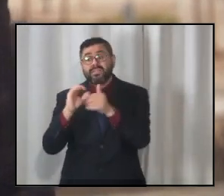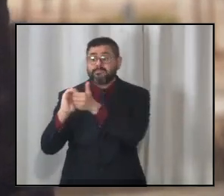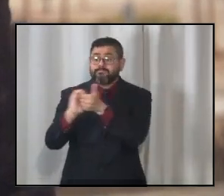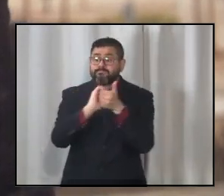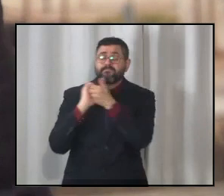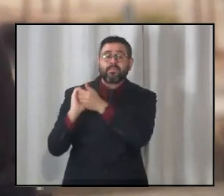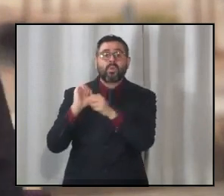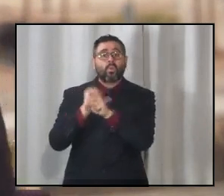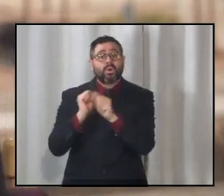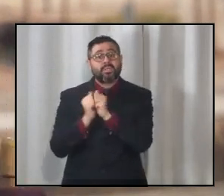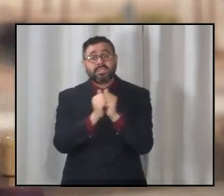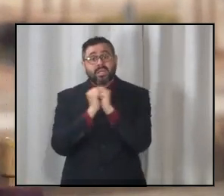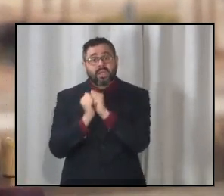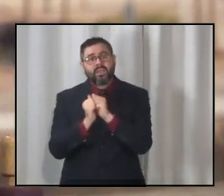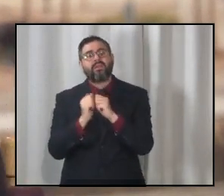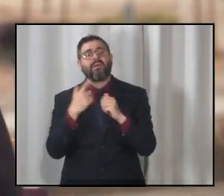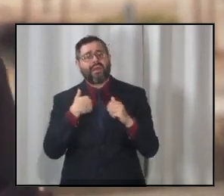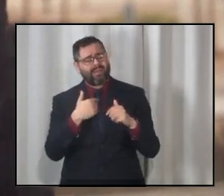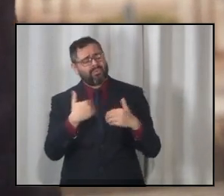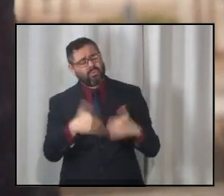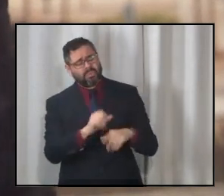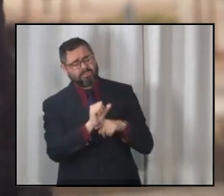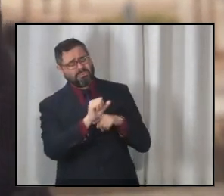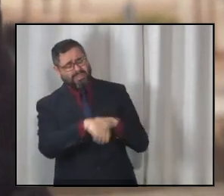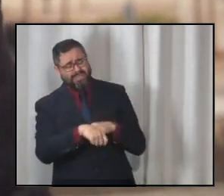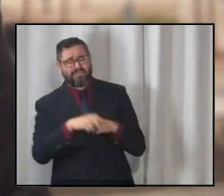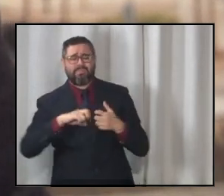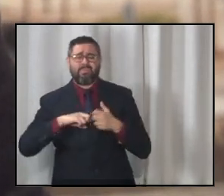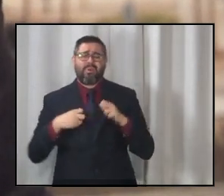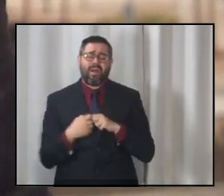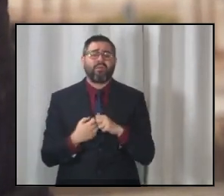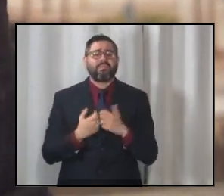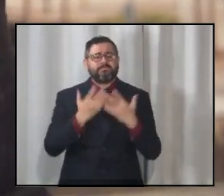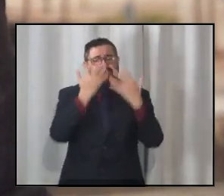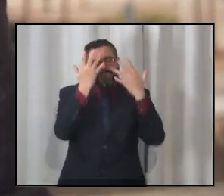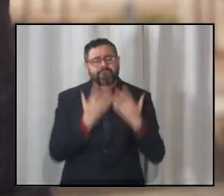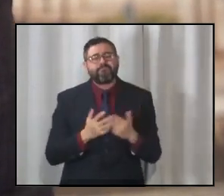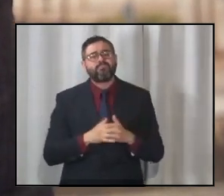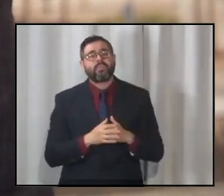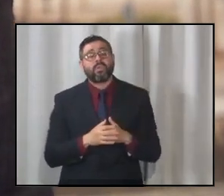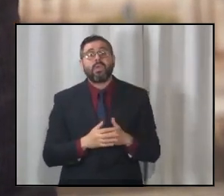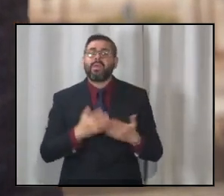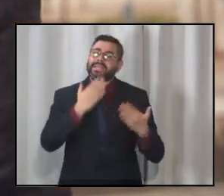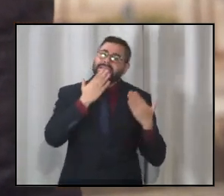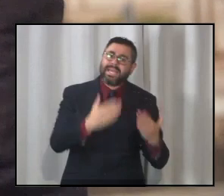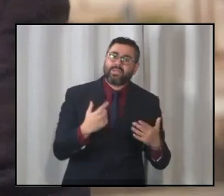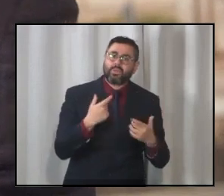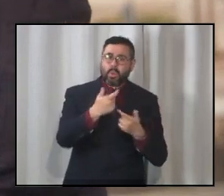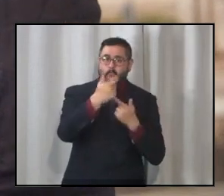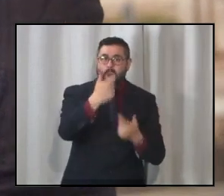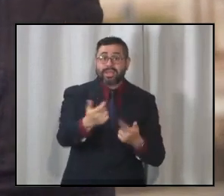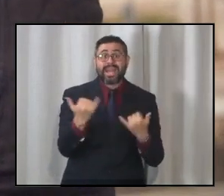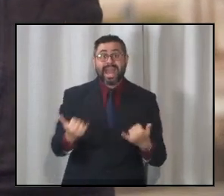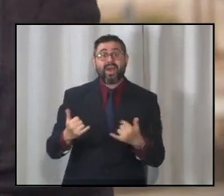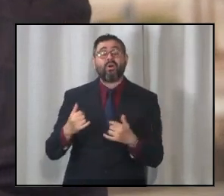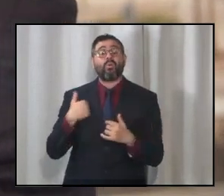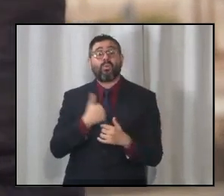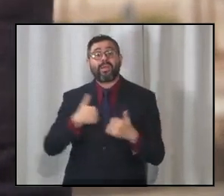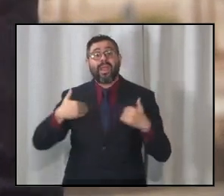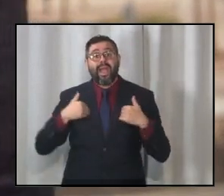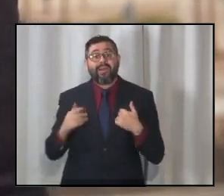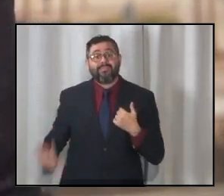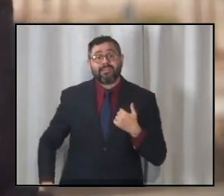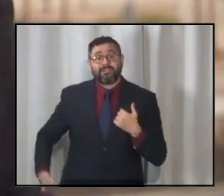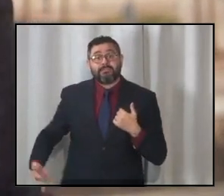meaningful difference and overcome our city's big challenges. So thank you for tuning in. We'll now have Khmer interpretation. Due